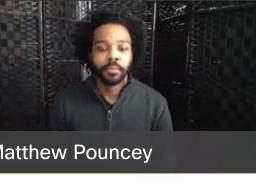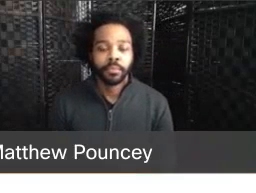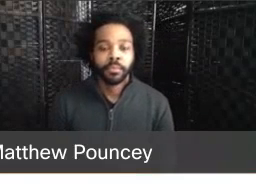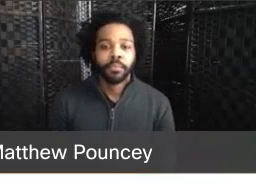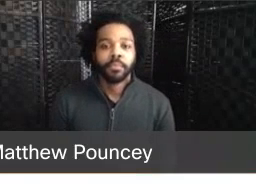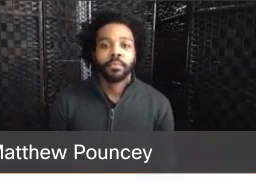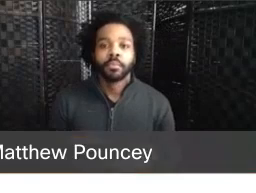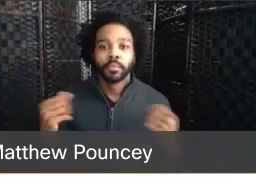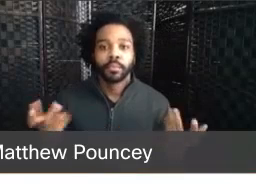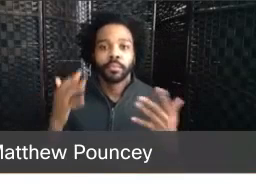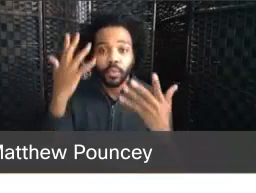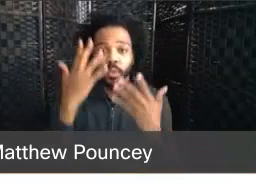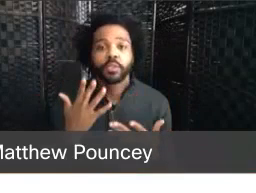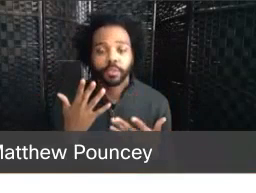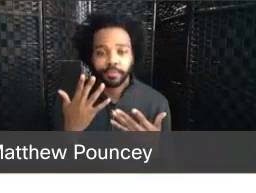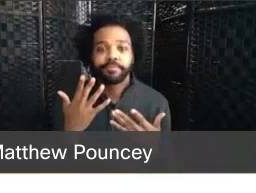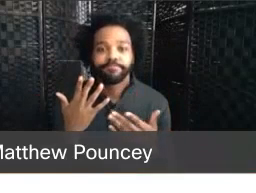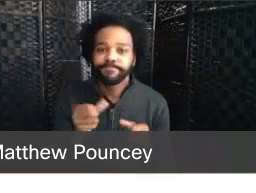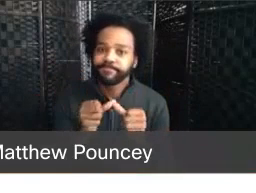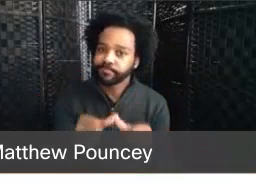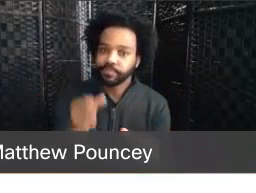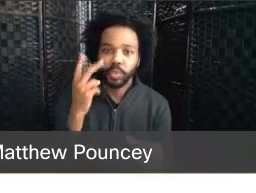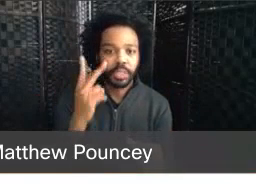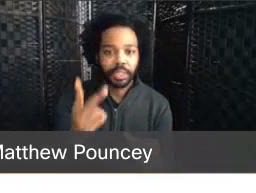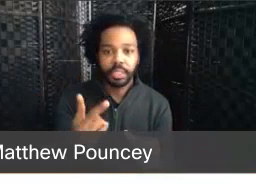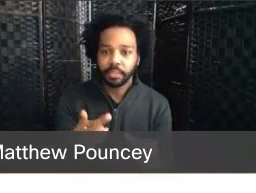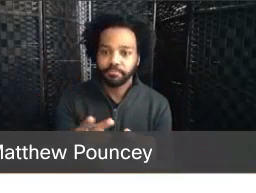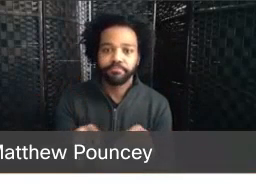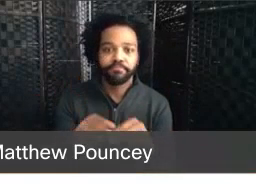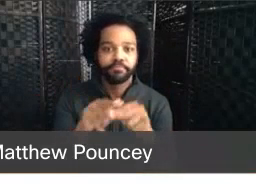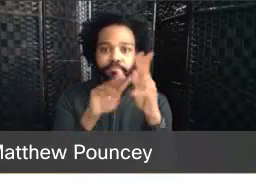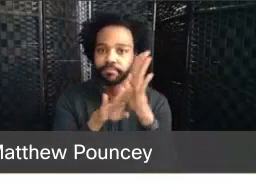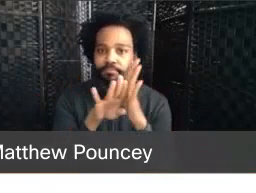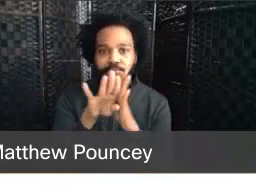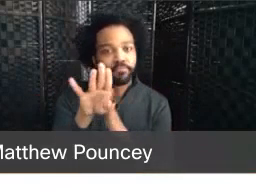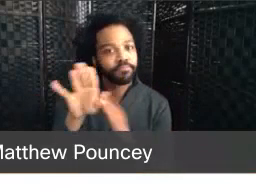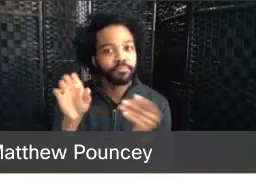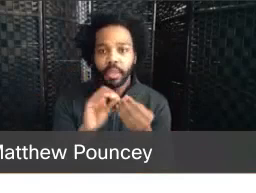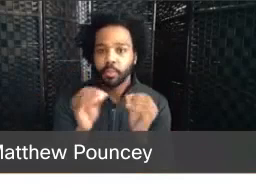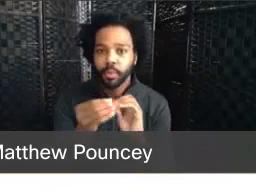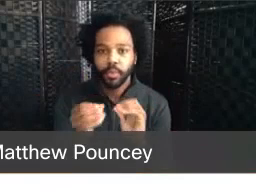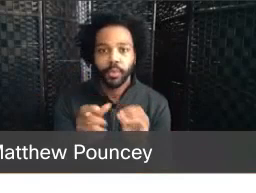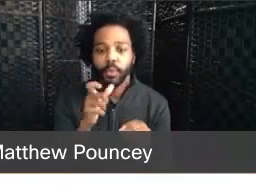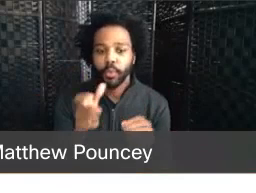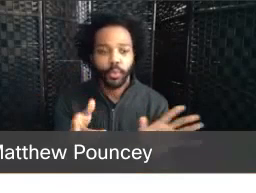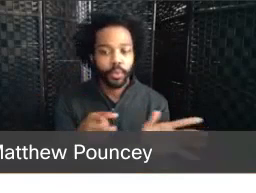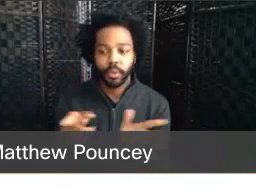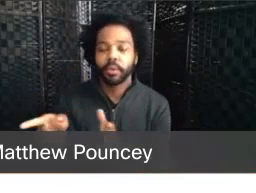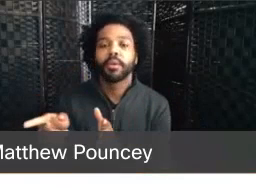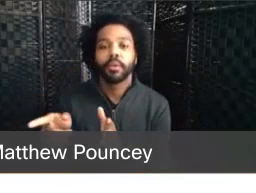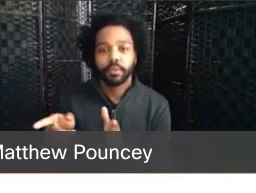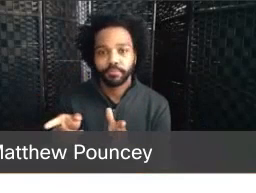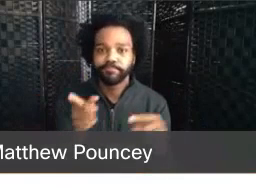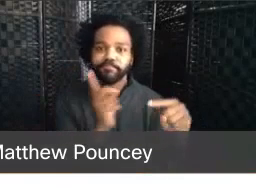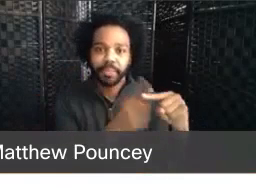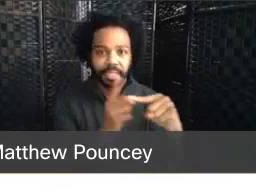So unfortunately, we do continue to see an uptick in the number of people who are testing positive